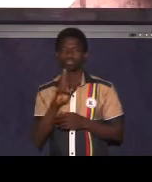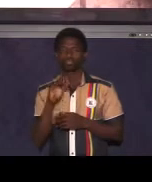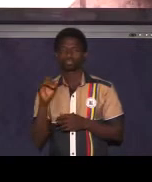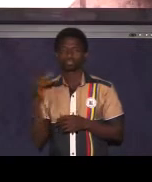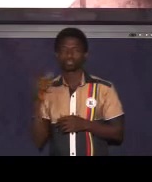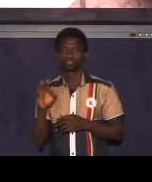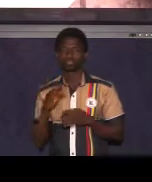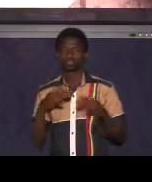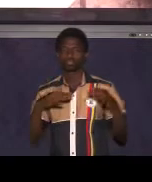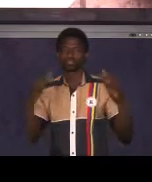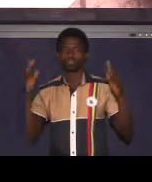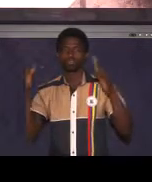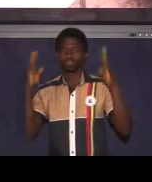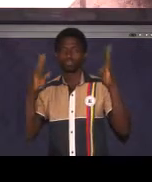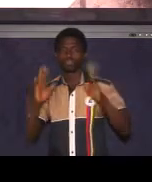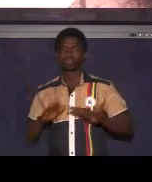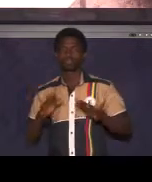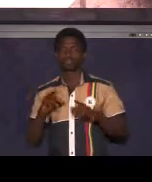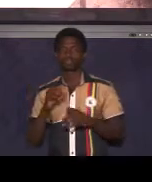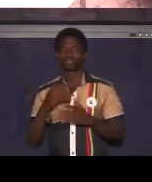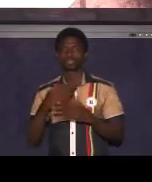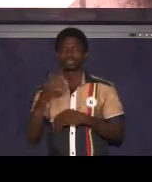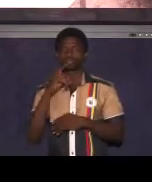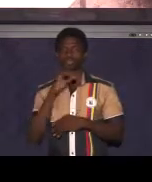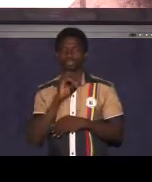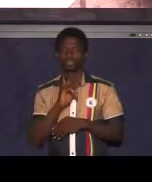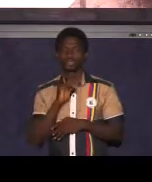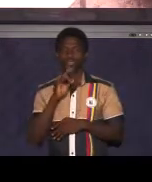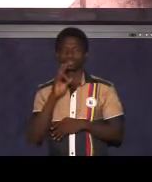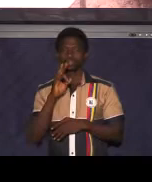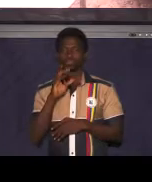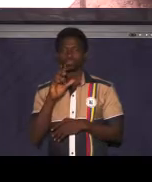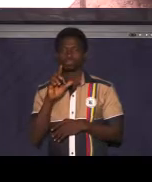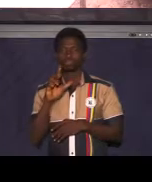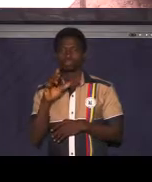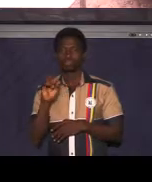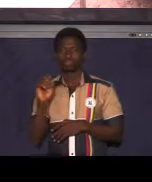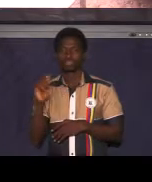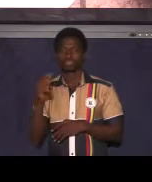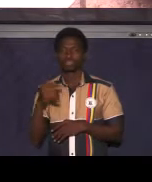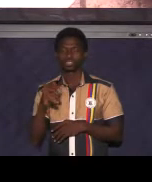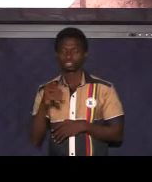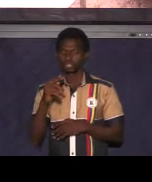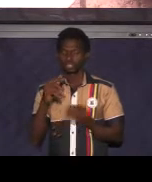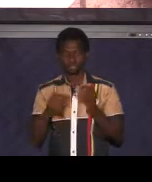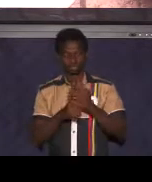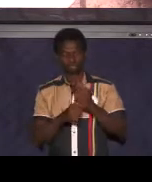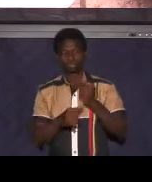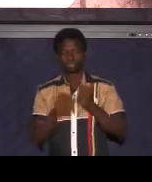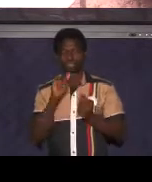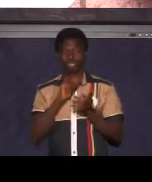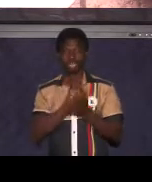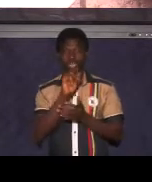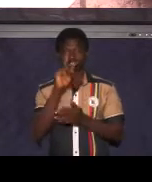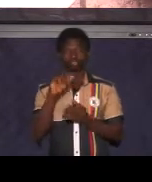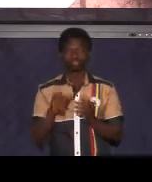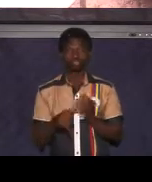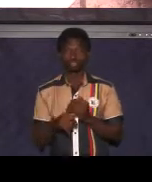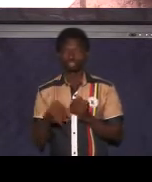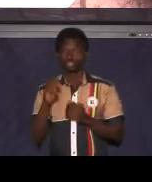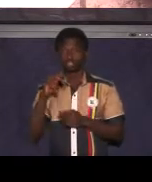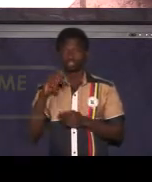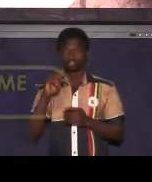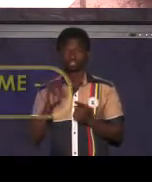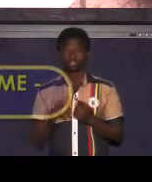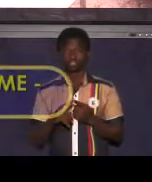the uses of air pressure. Next one is flushing toilet. Flushing toilet, that your